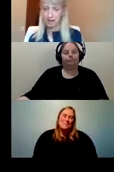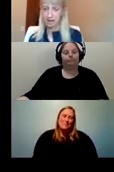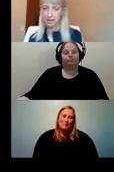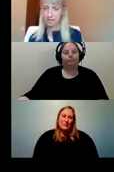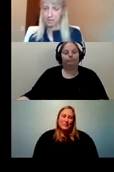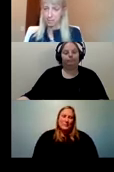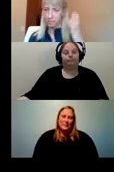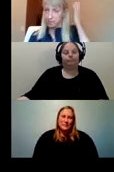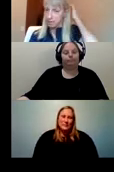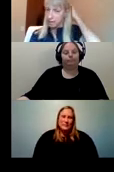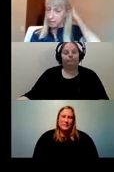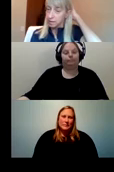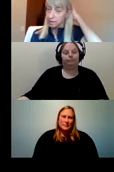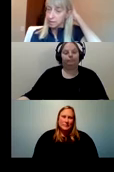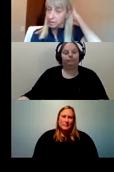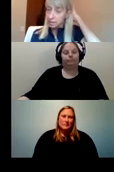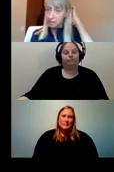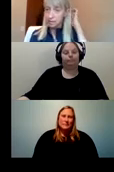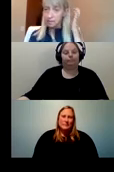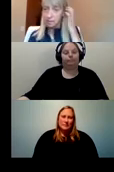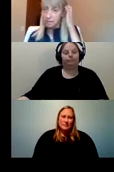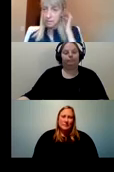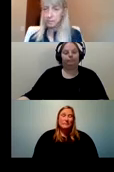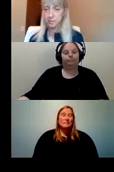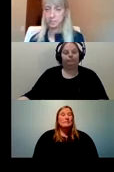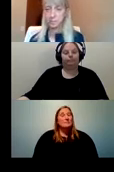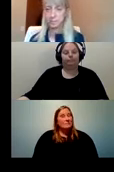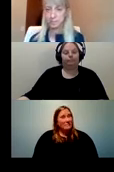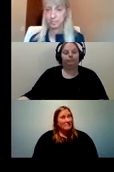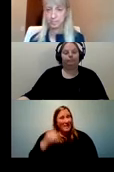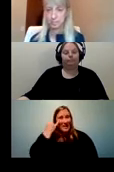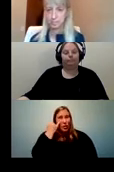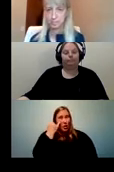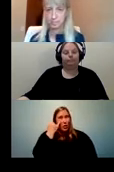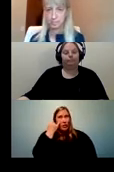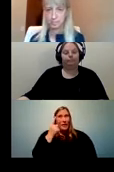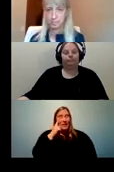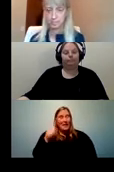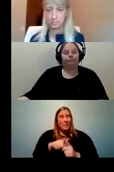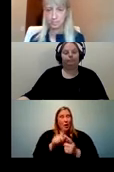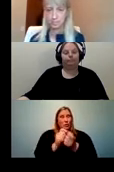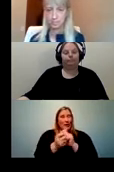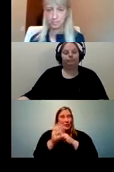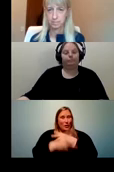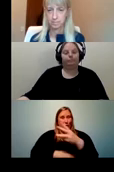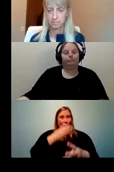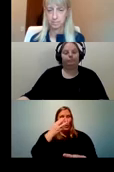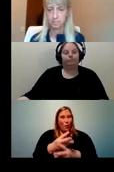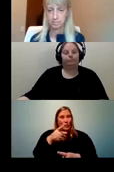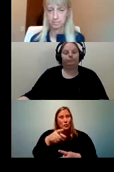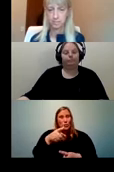yeah, we all gotta, you know what? If you're thinking of change in the world, people, it all starts with the inside your own